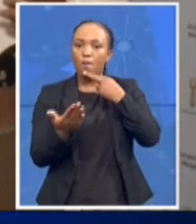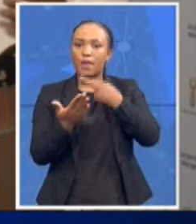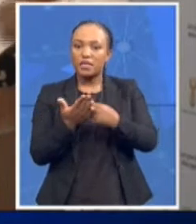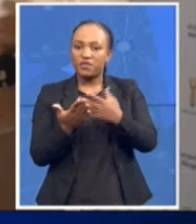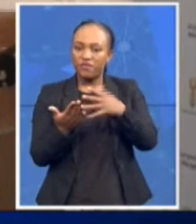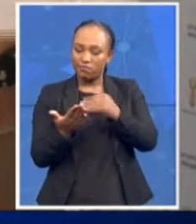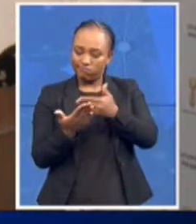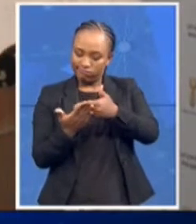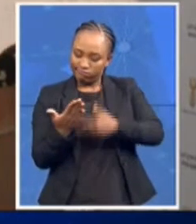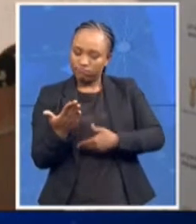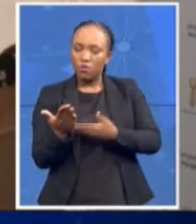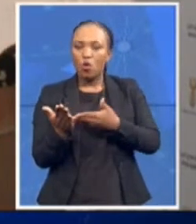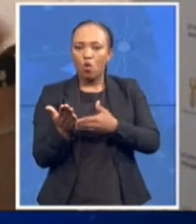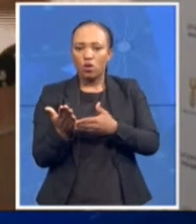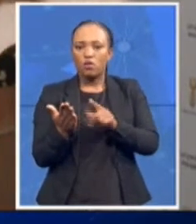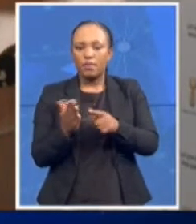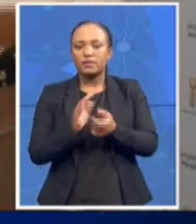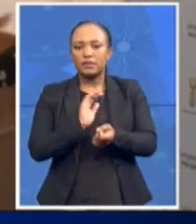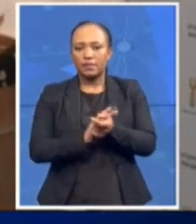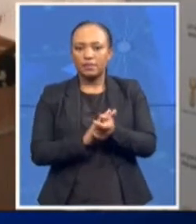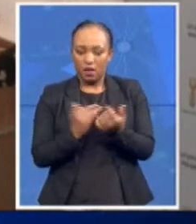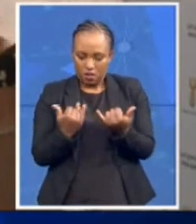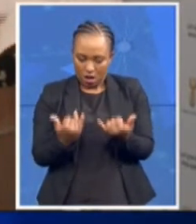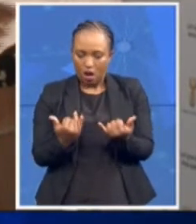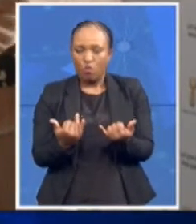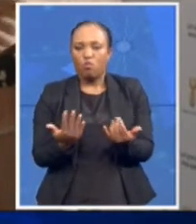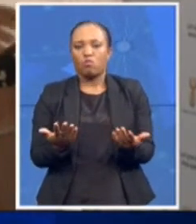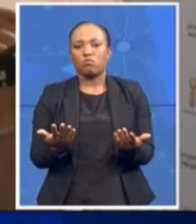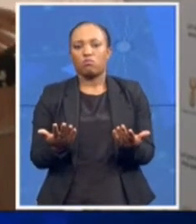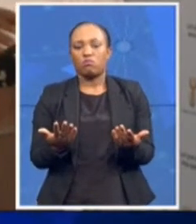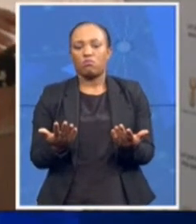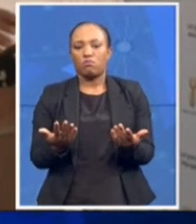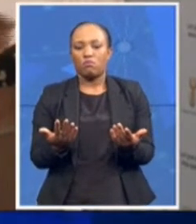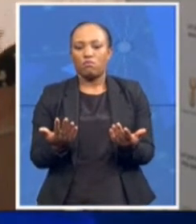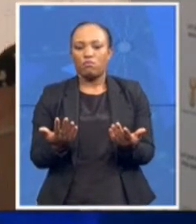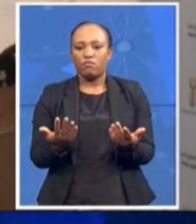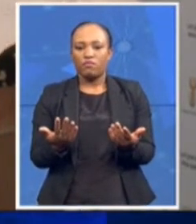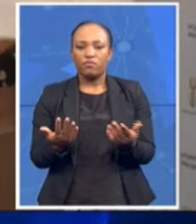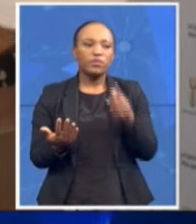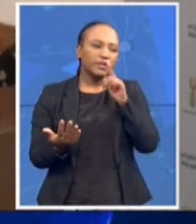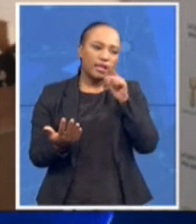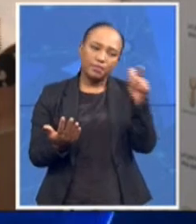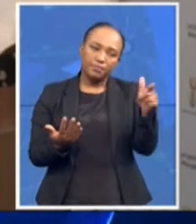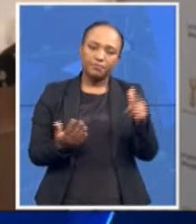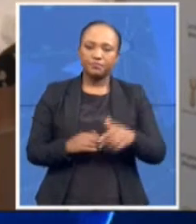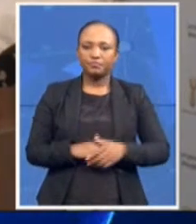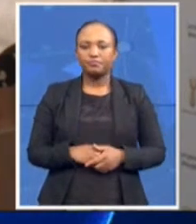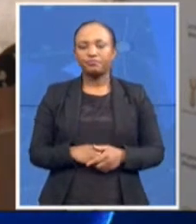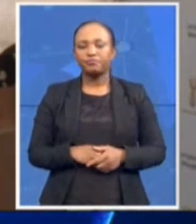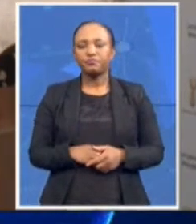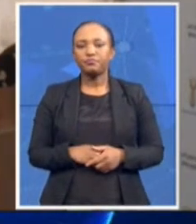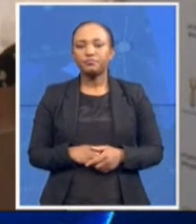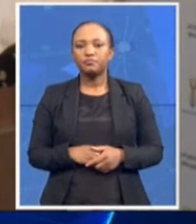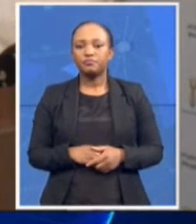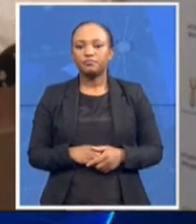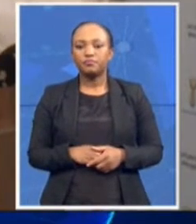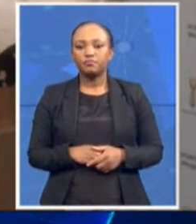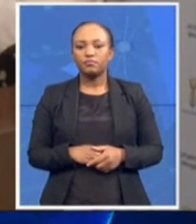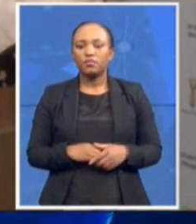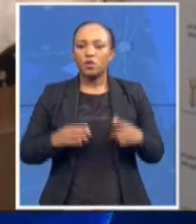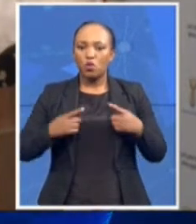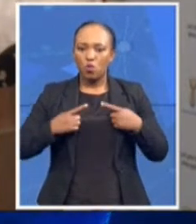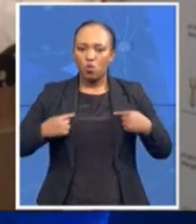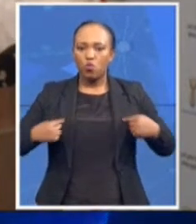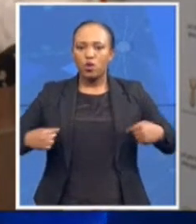now. So tell them that's where we are. We are in the process